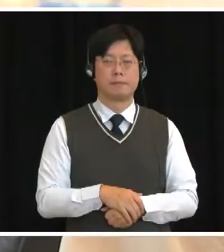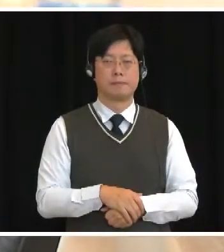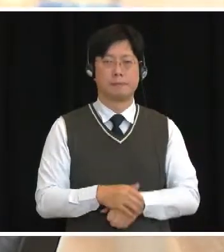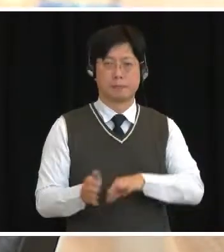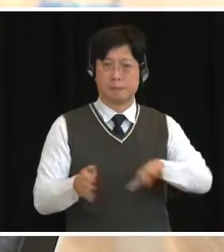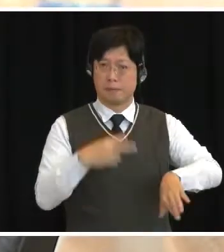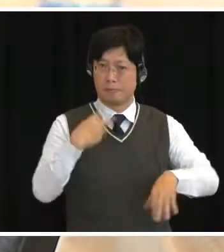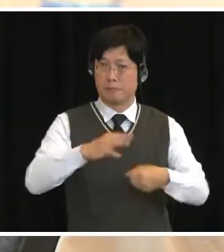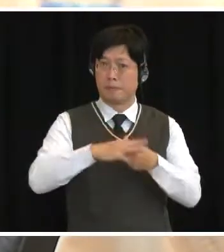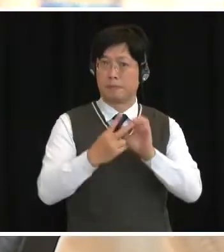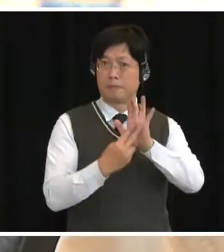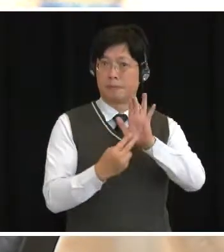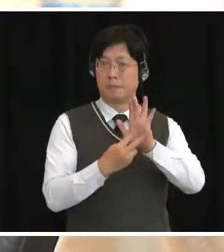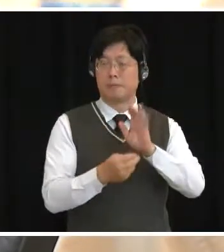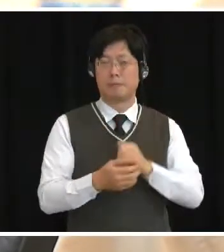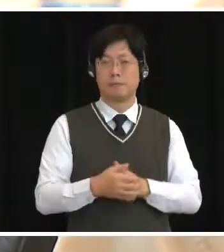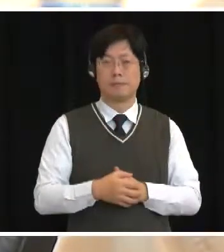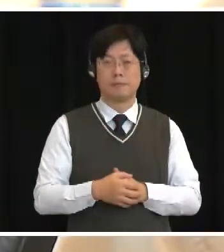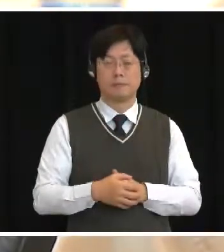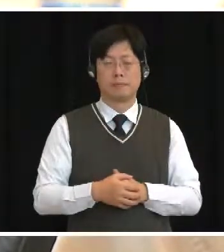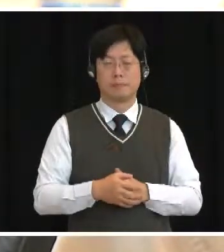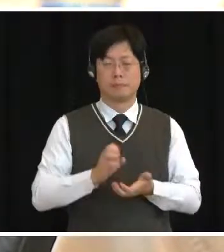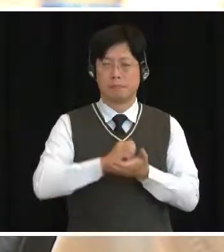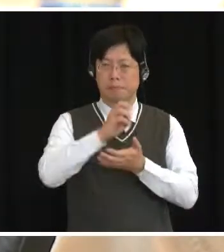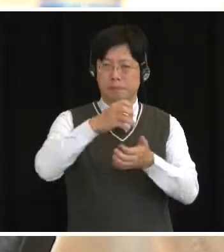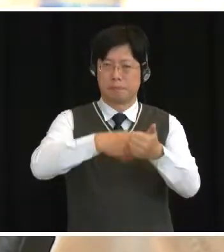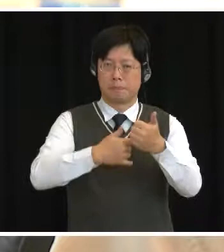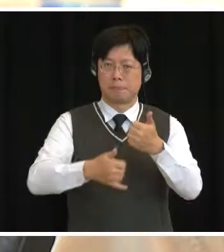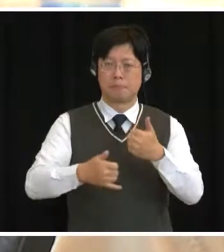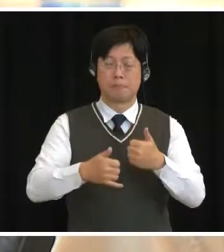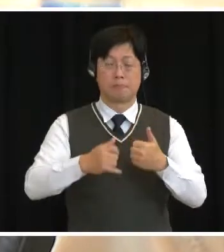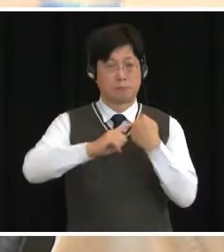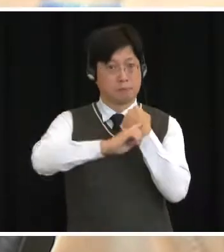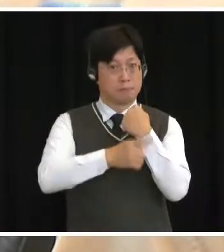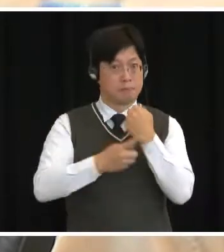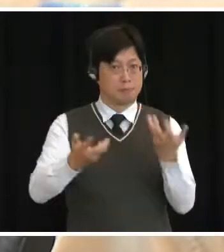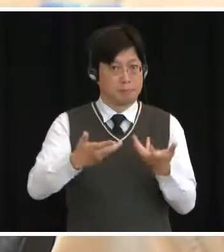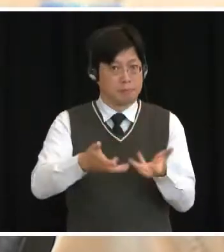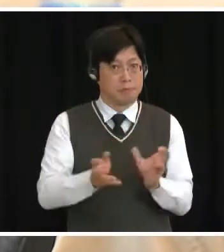the progress at the Legislative Yuan.